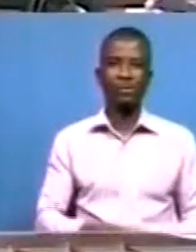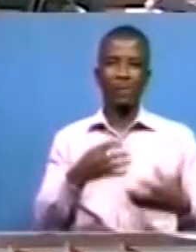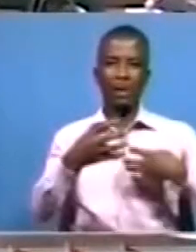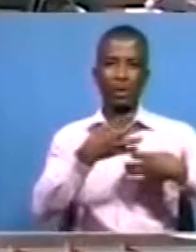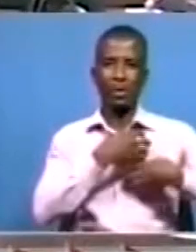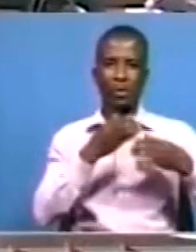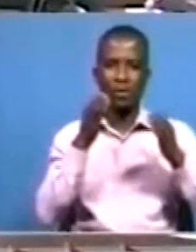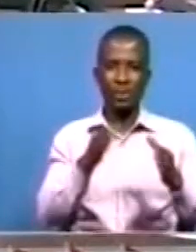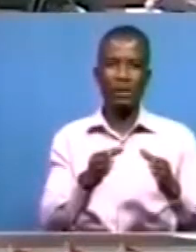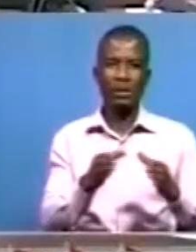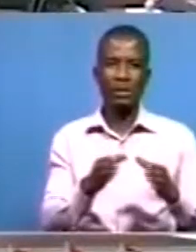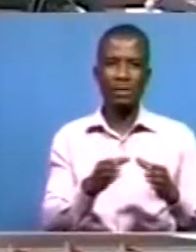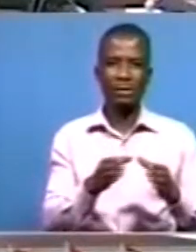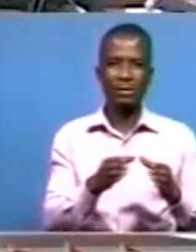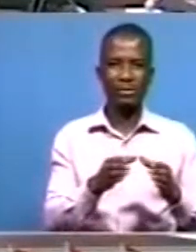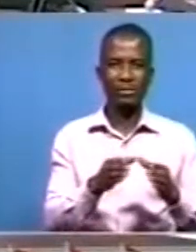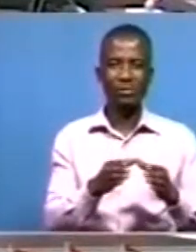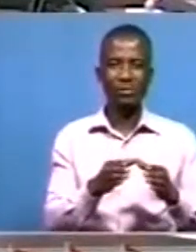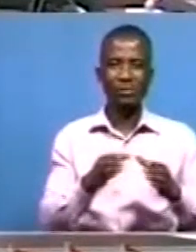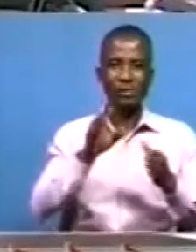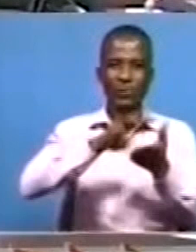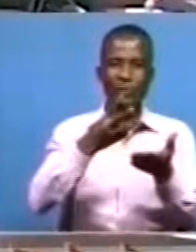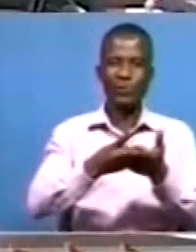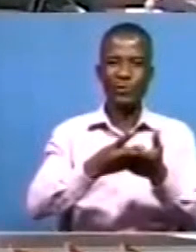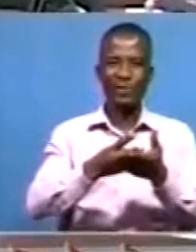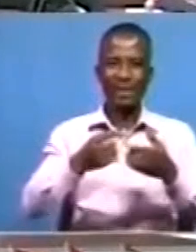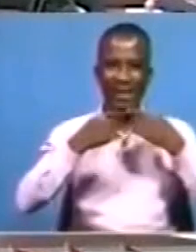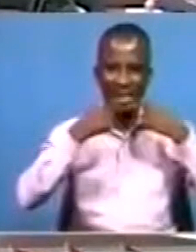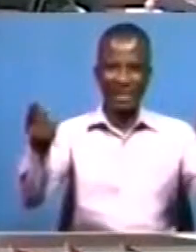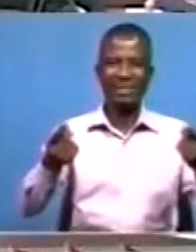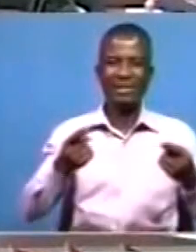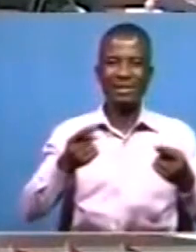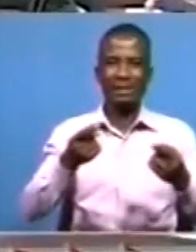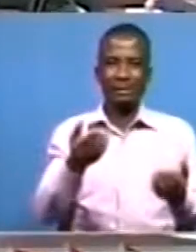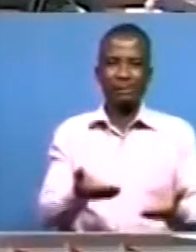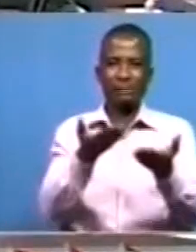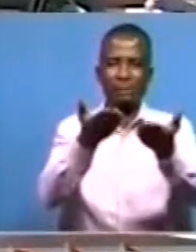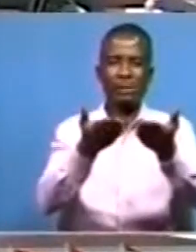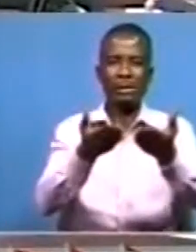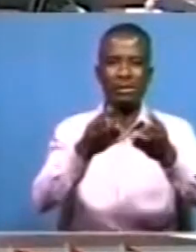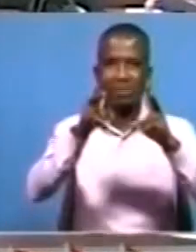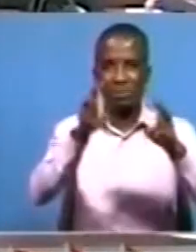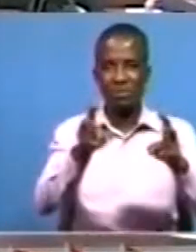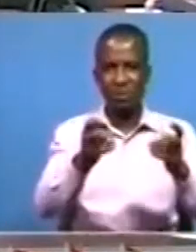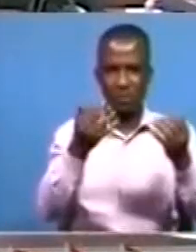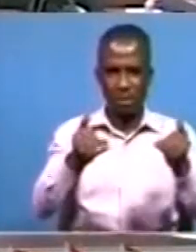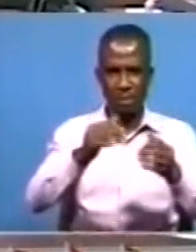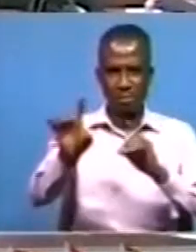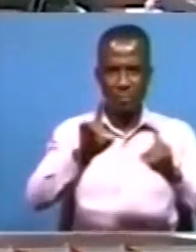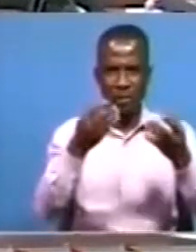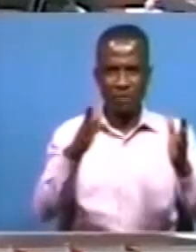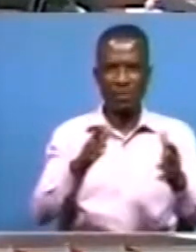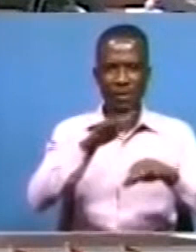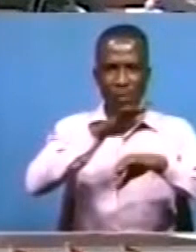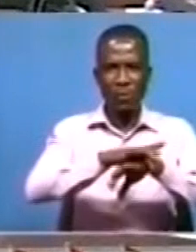The petitioner purported to present his full case in the witness statement submitted after the depositions in issue had been